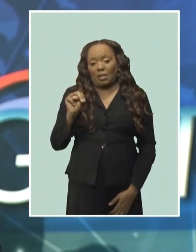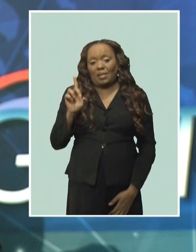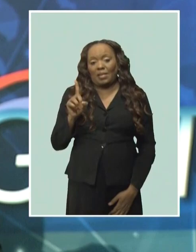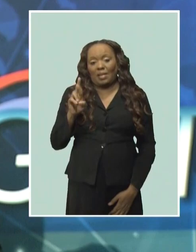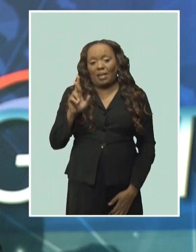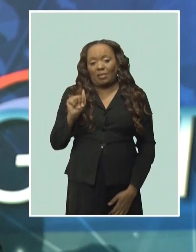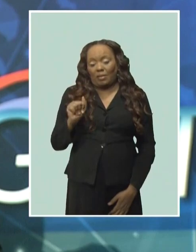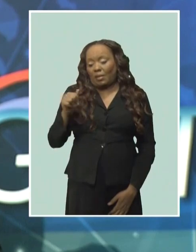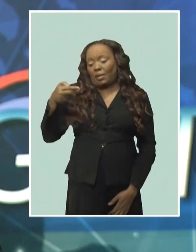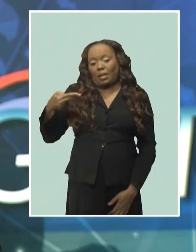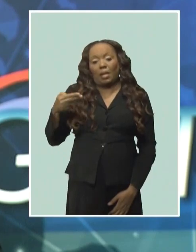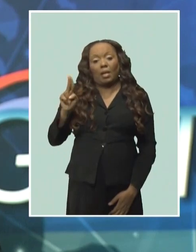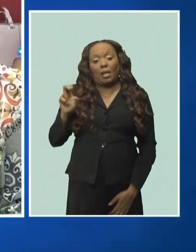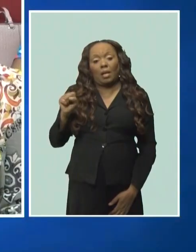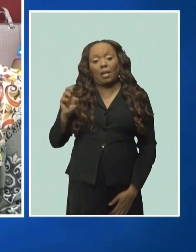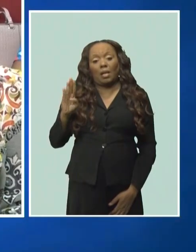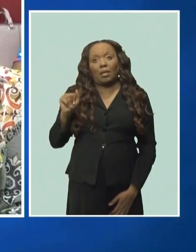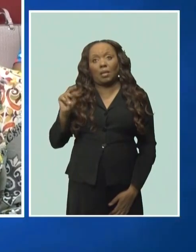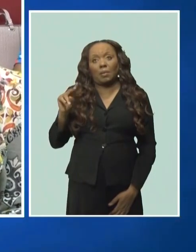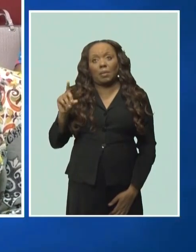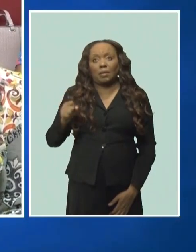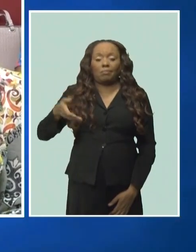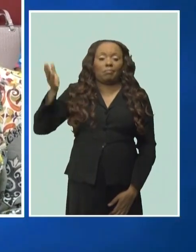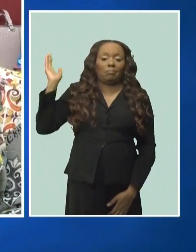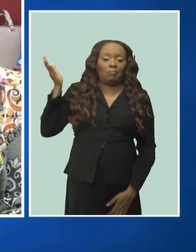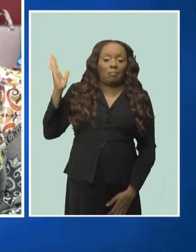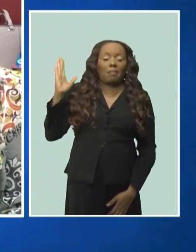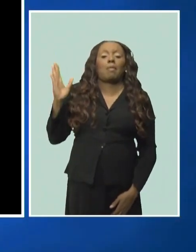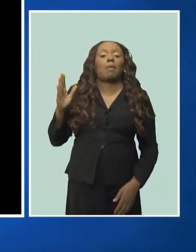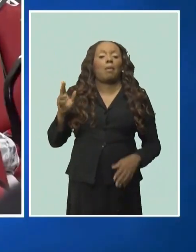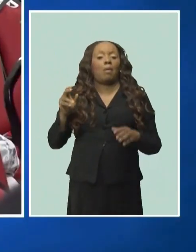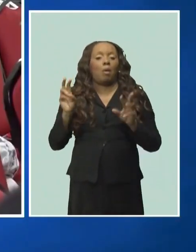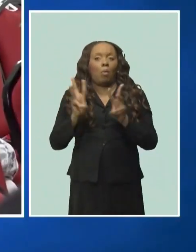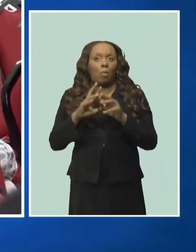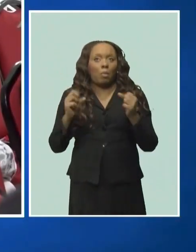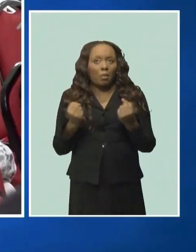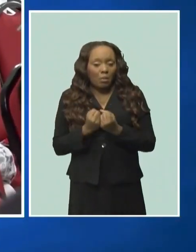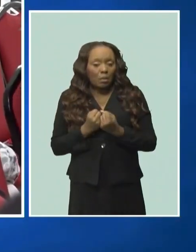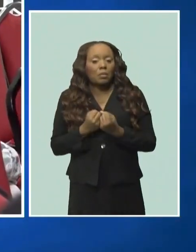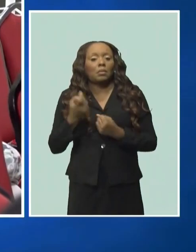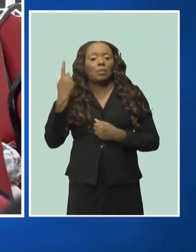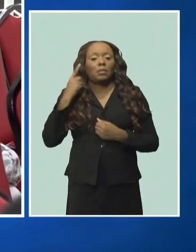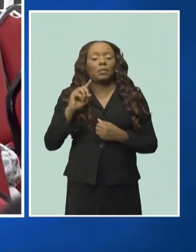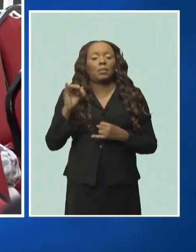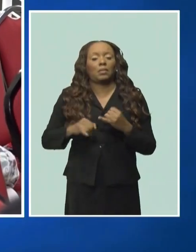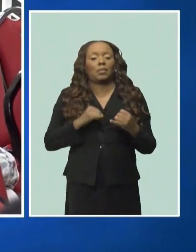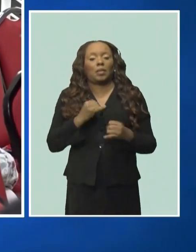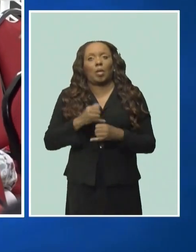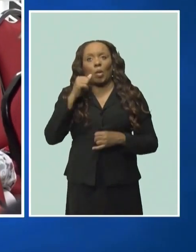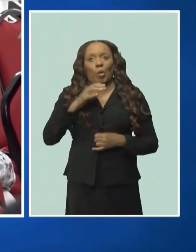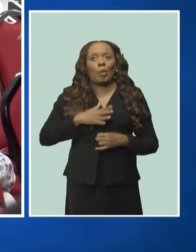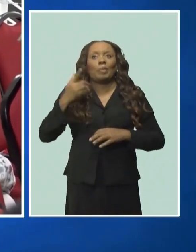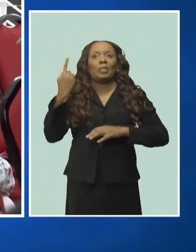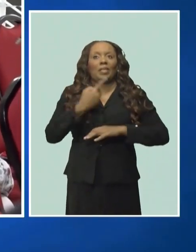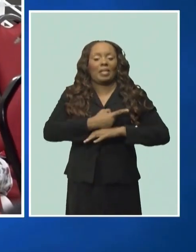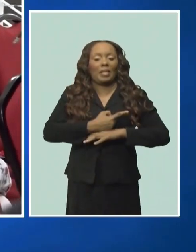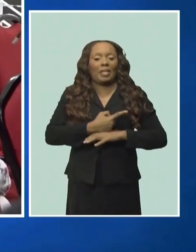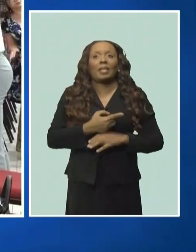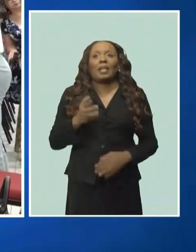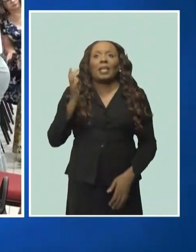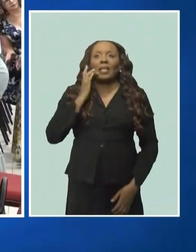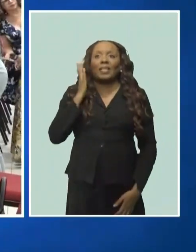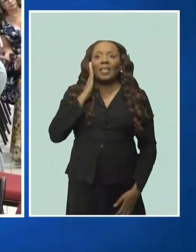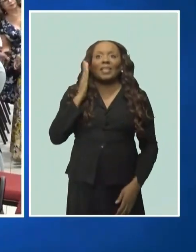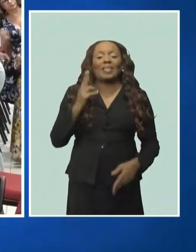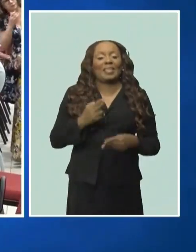Husbands, as she addressed a panel at a specially designed workshop and opening ceremony for International Women's Day at the Accra Beach